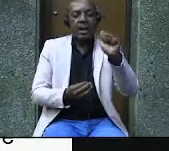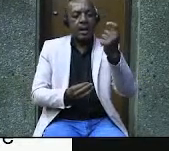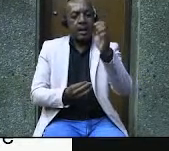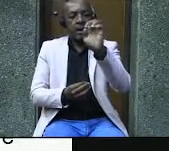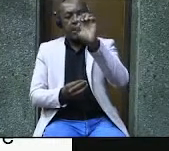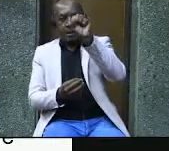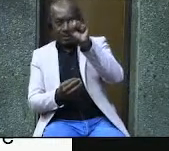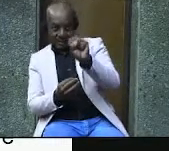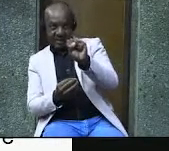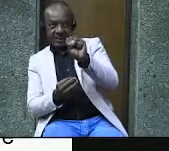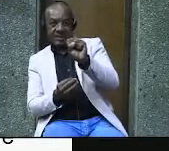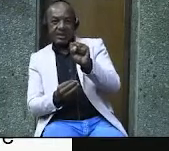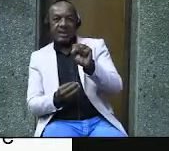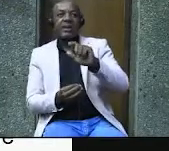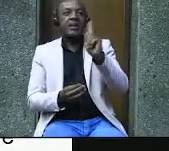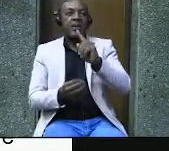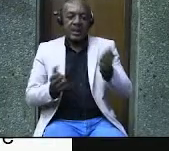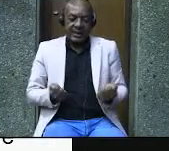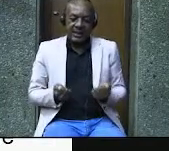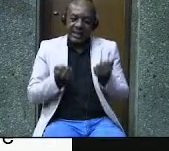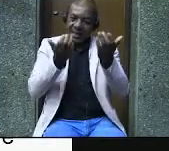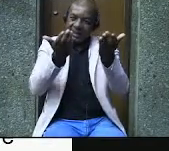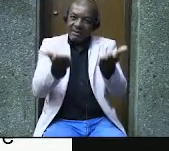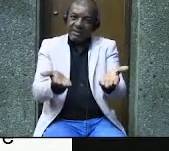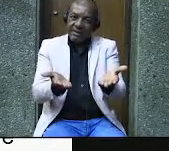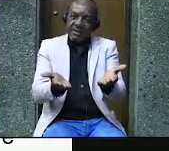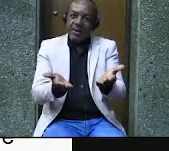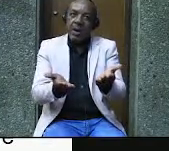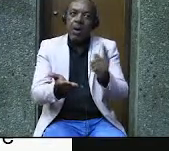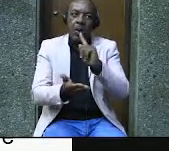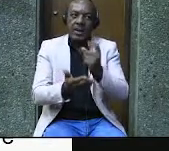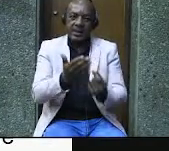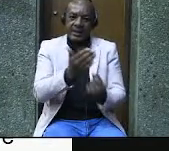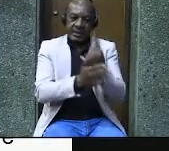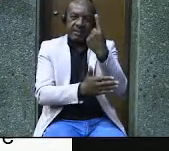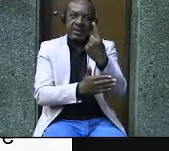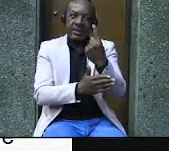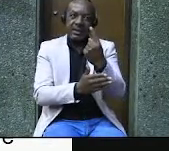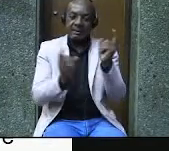of services for that particular property that must be